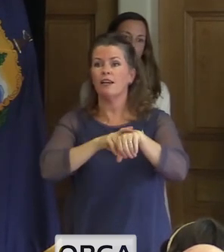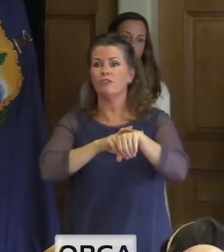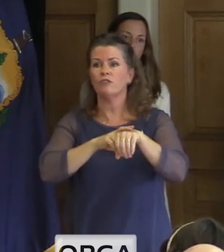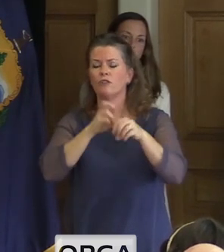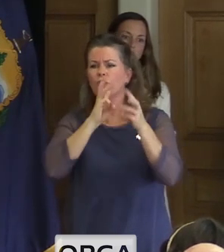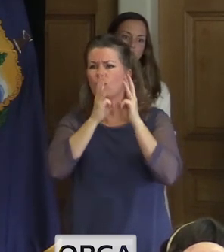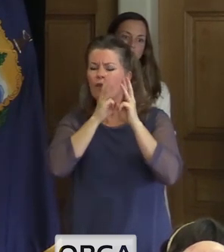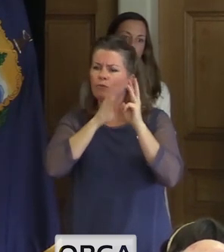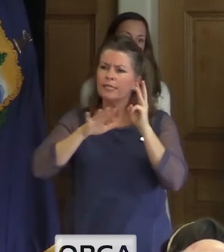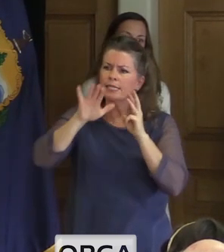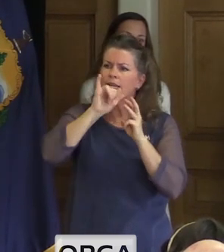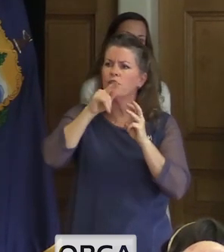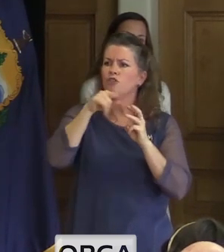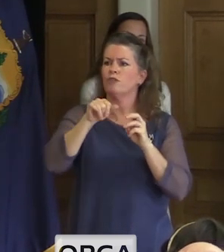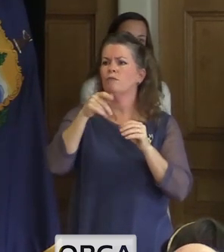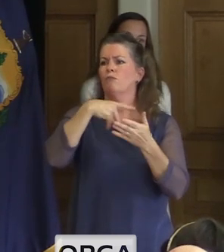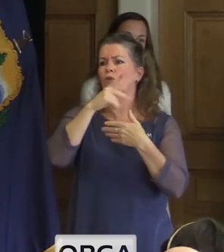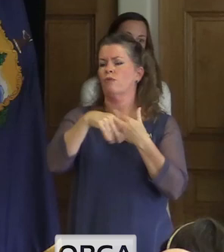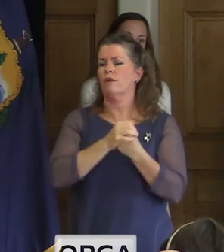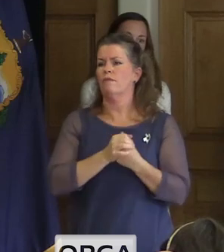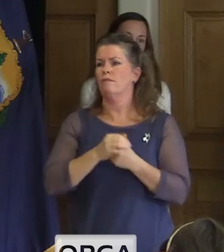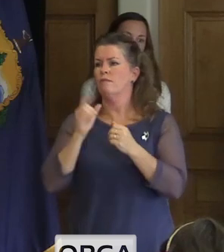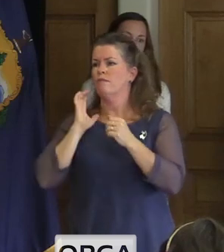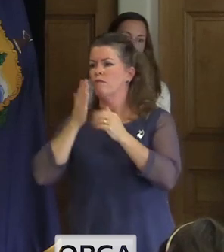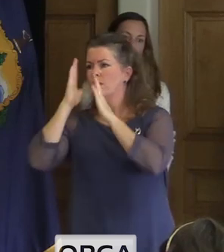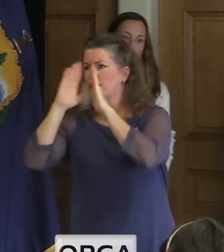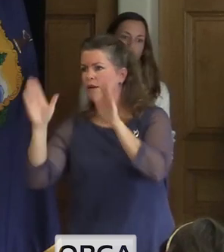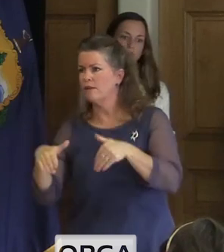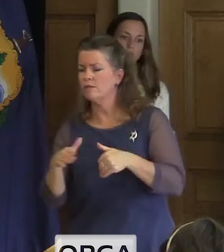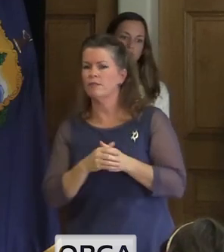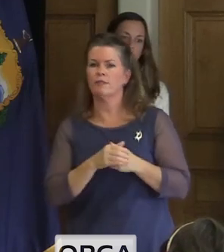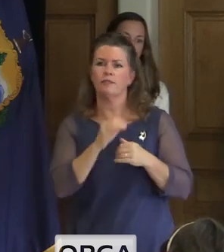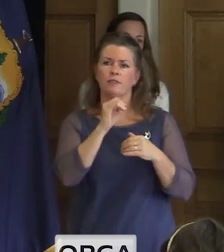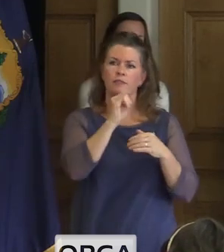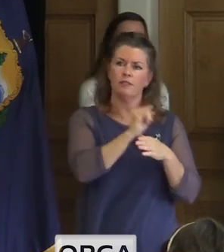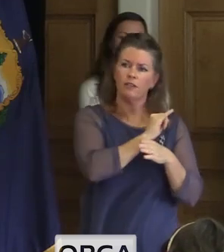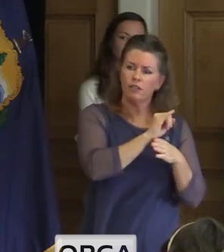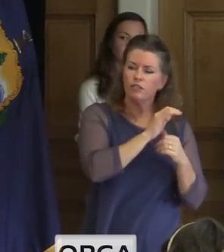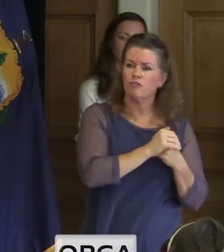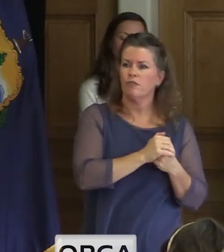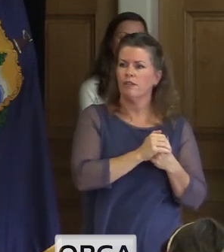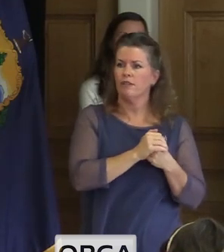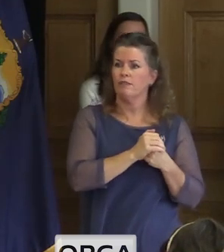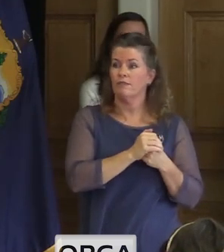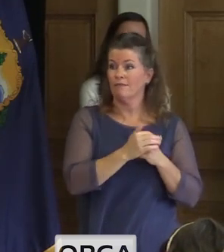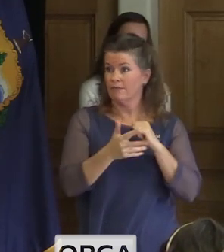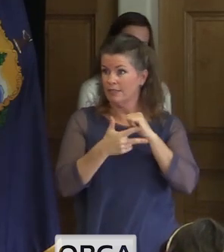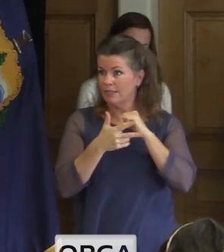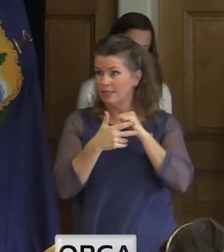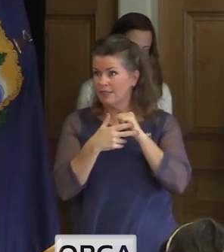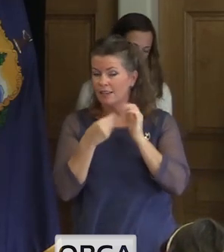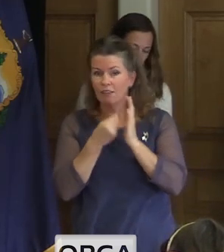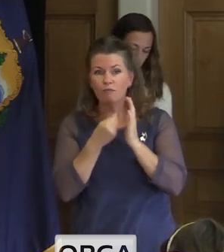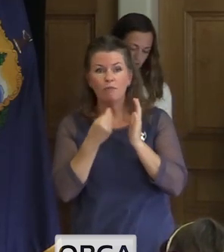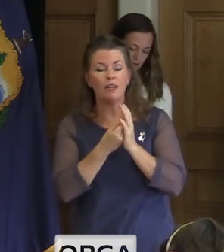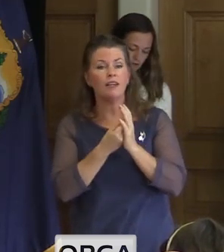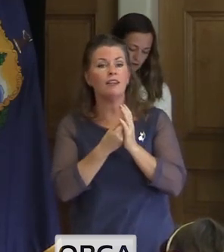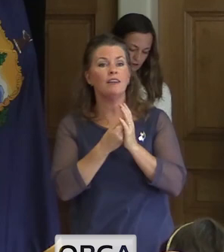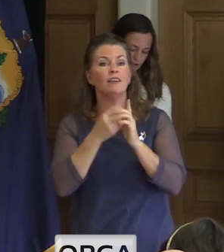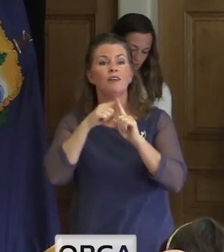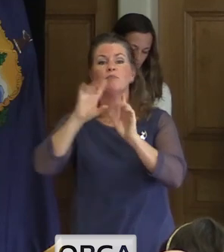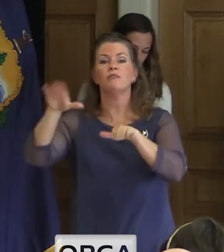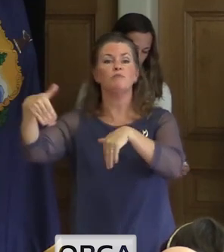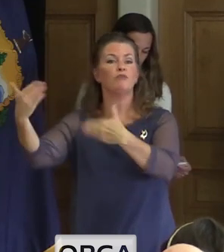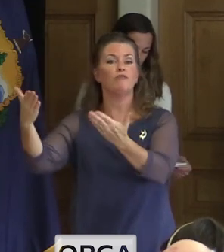our homes and our buildings and our schools. We will save people money, and we're going to put a heck of a lot of people to work in